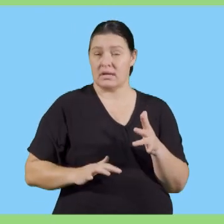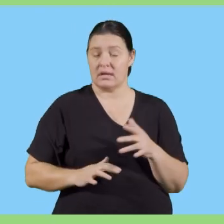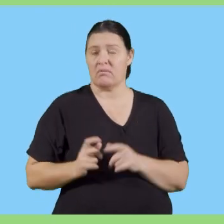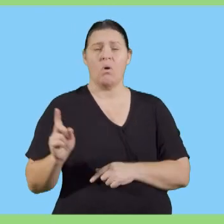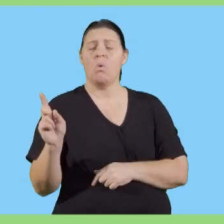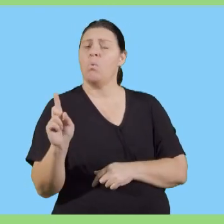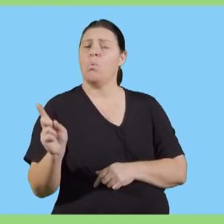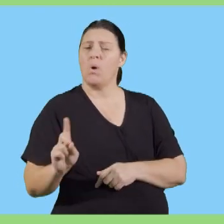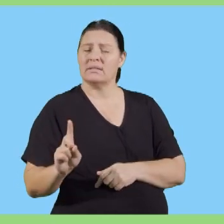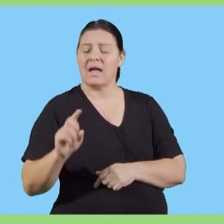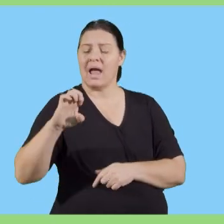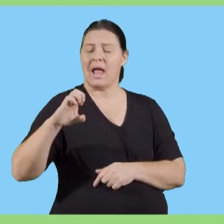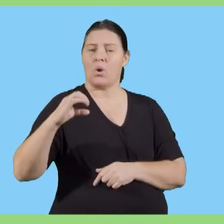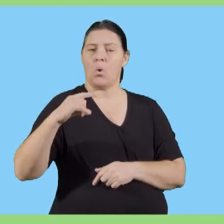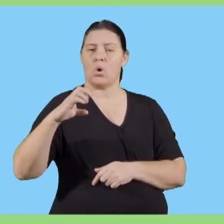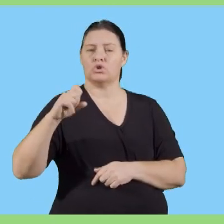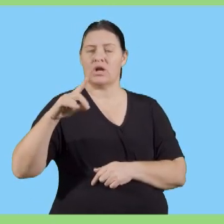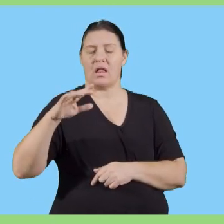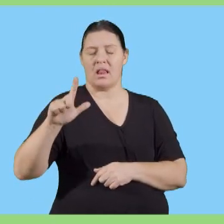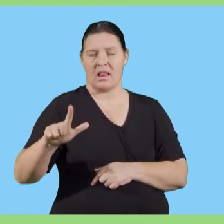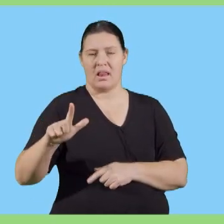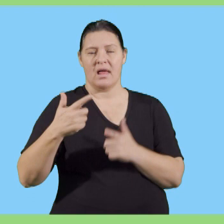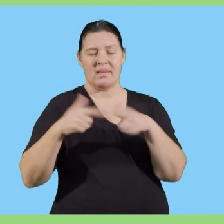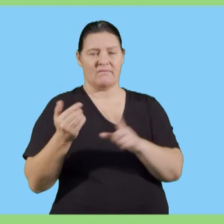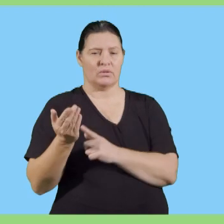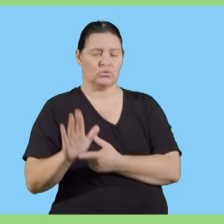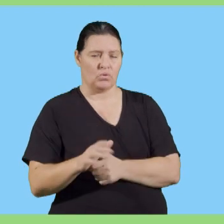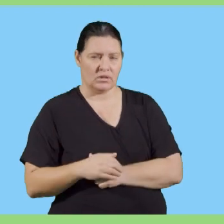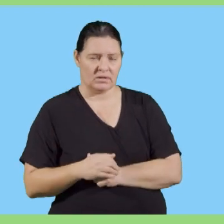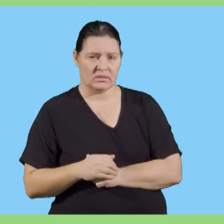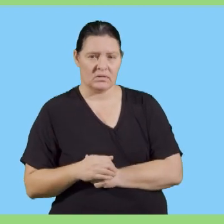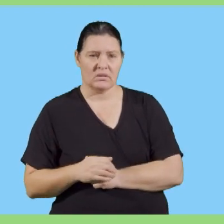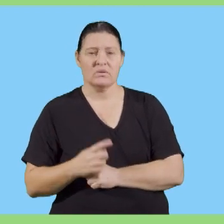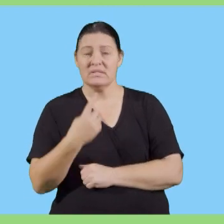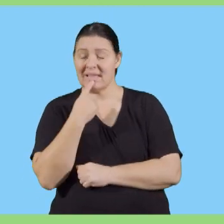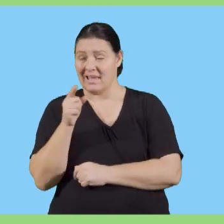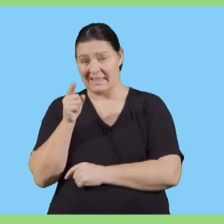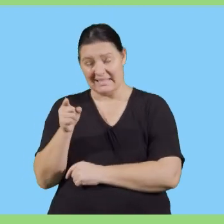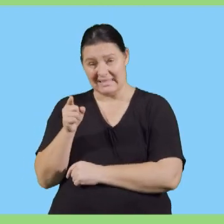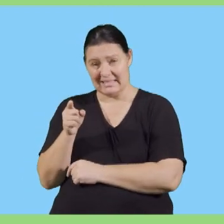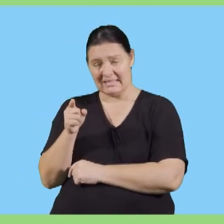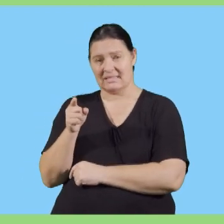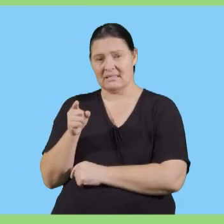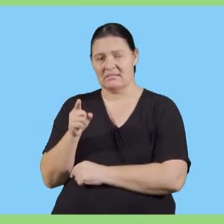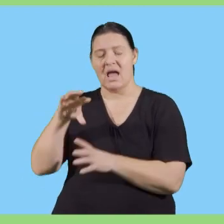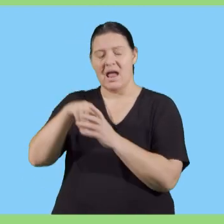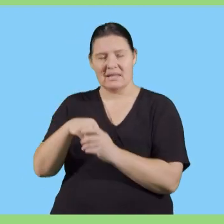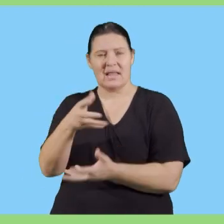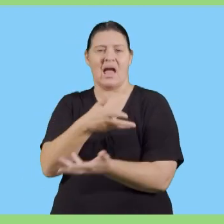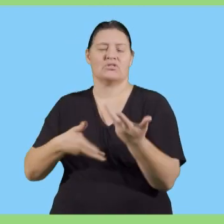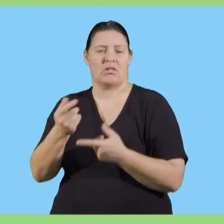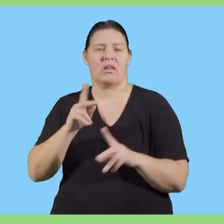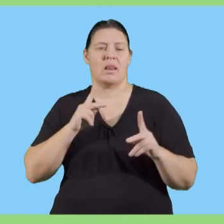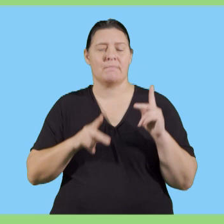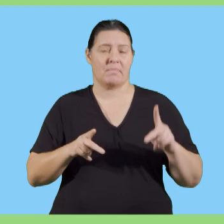scenario, what ecological level is shown? So we said that here, there's an interaction